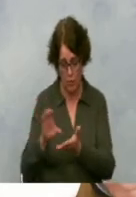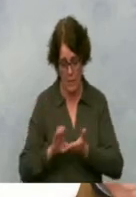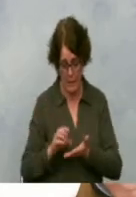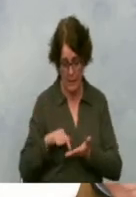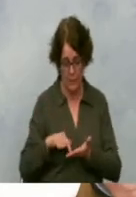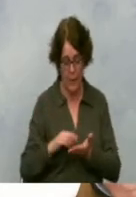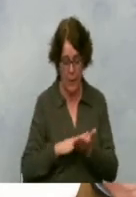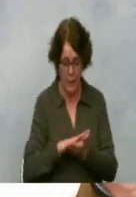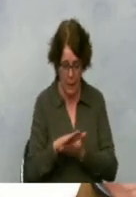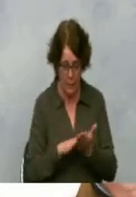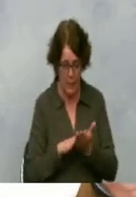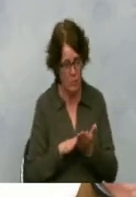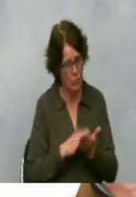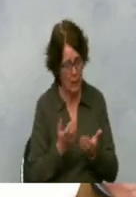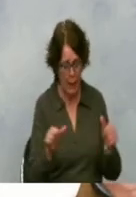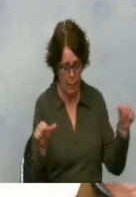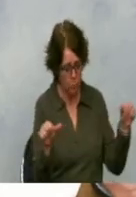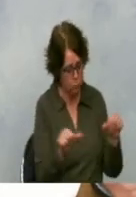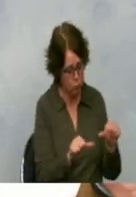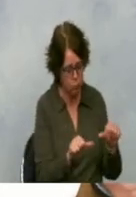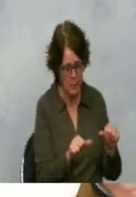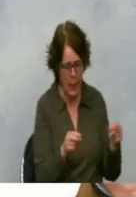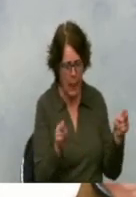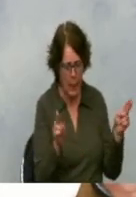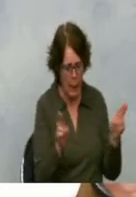there's limited scope to do other things.